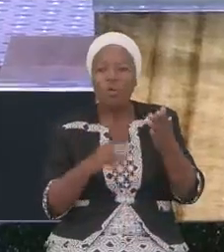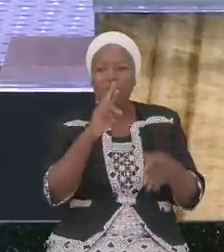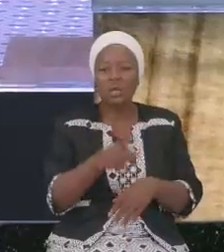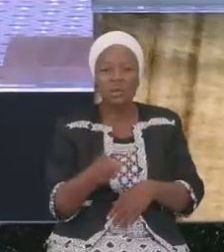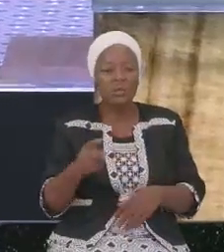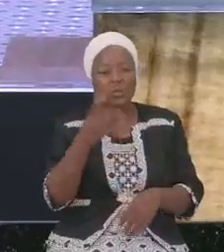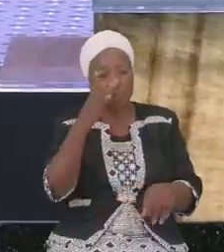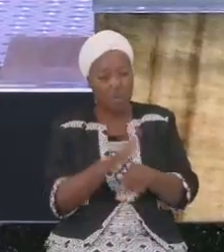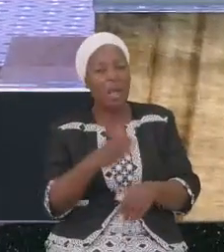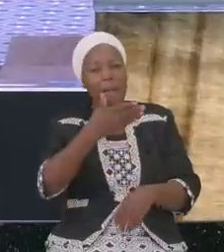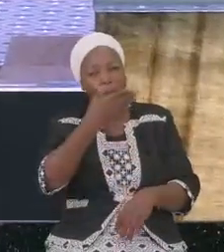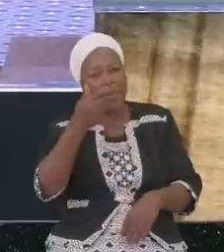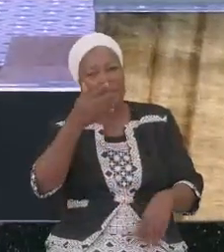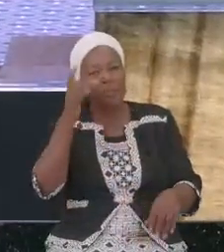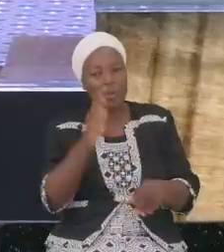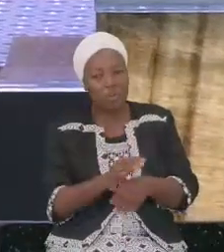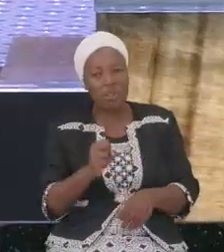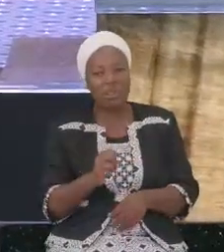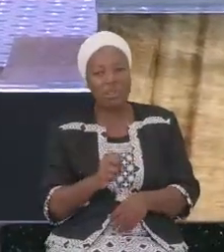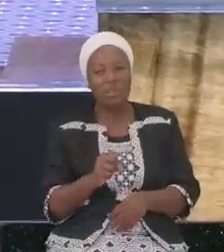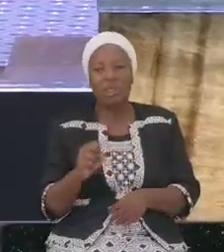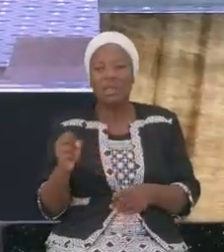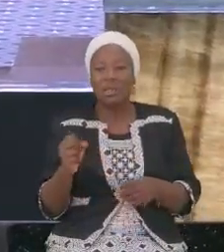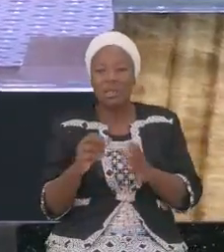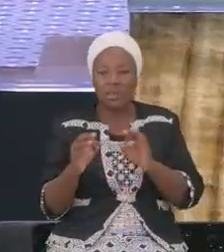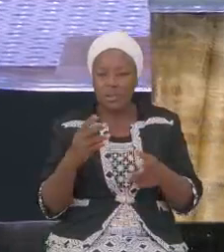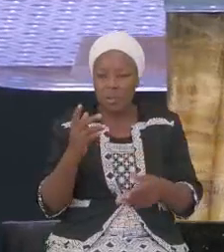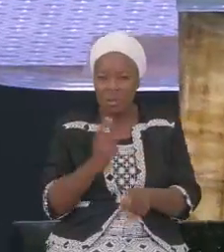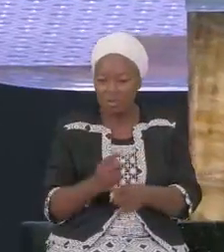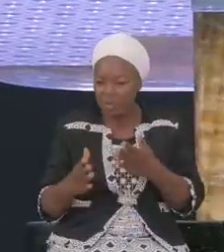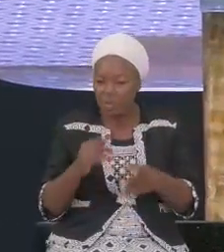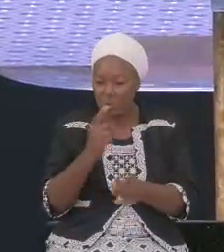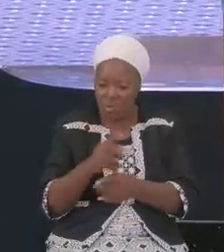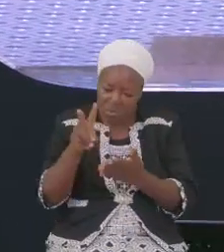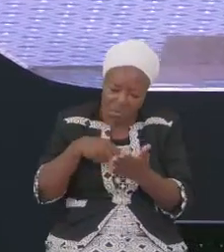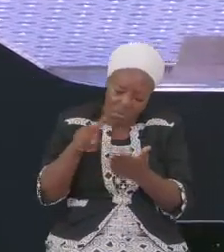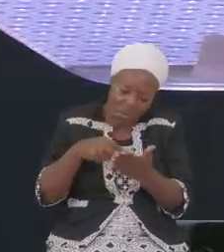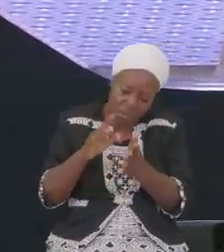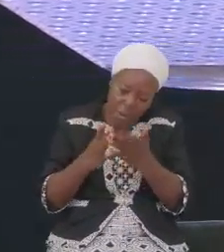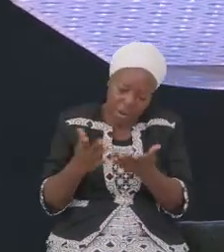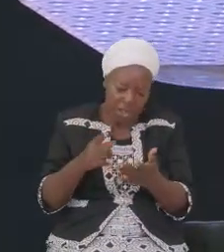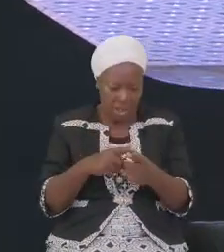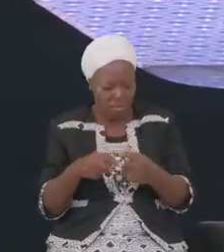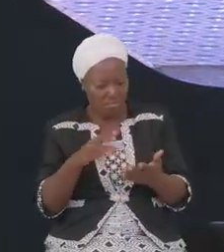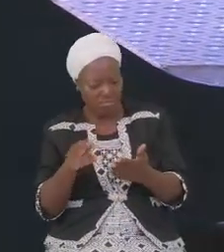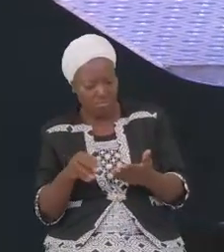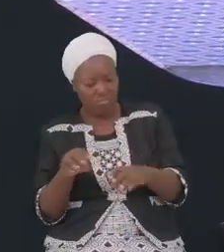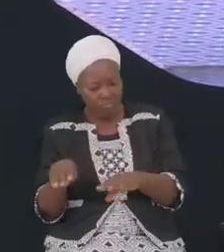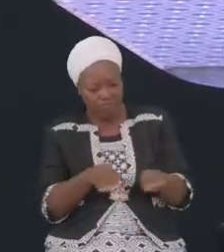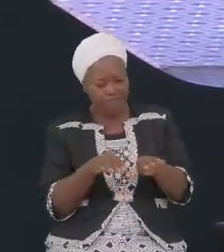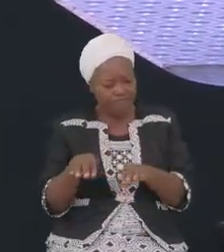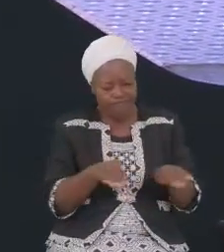promises? Better promises. If you just, maybe you just read the word of God and you are moving around